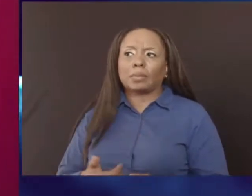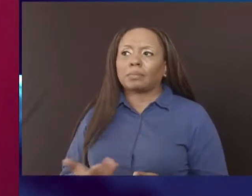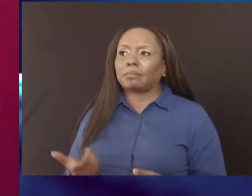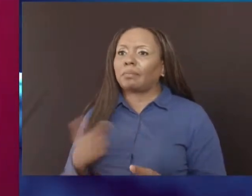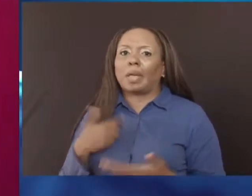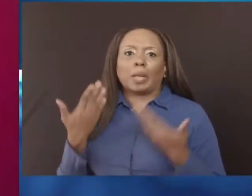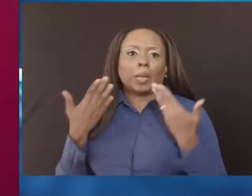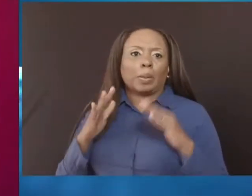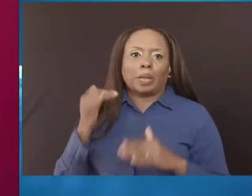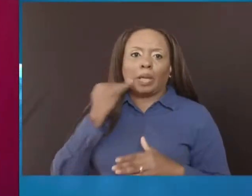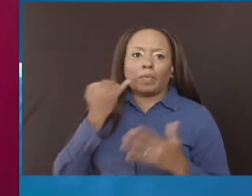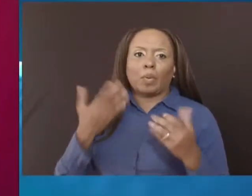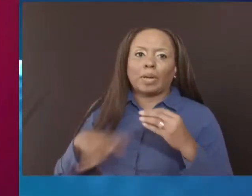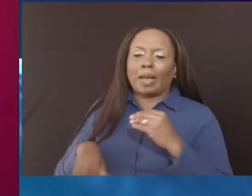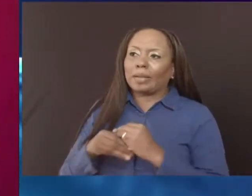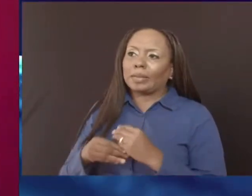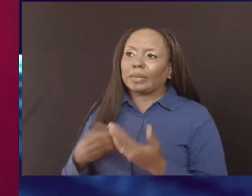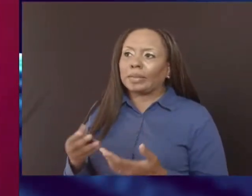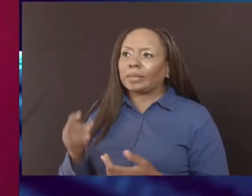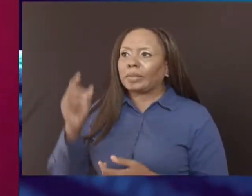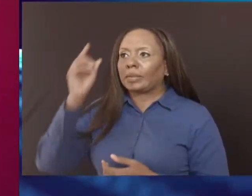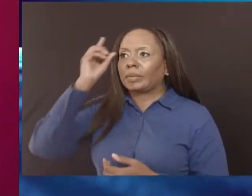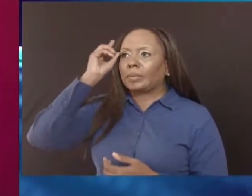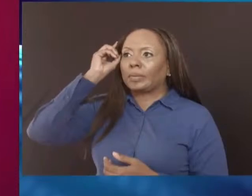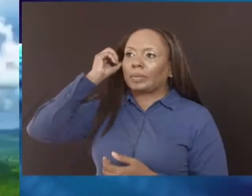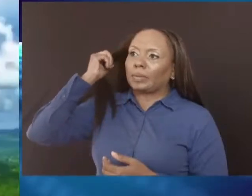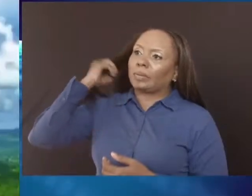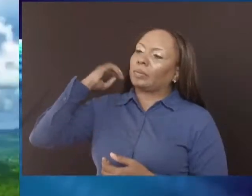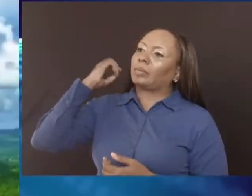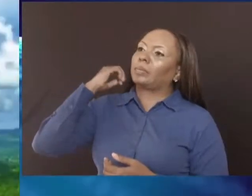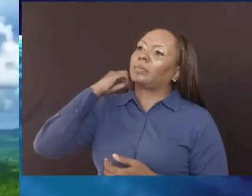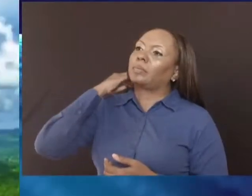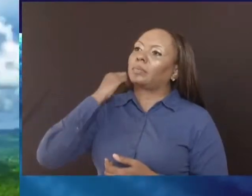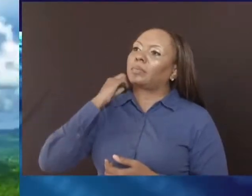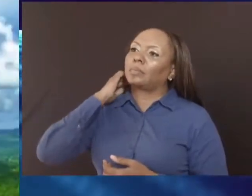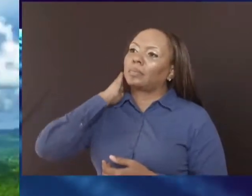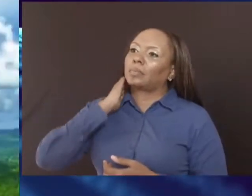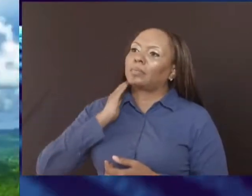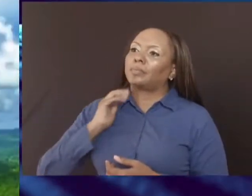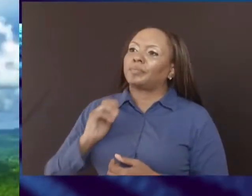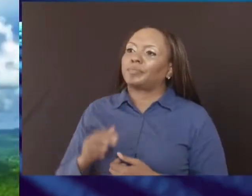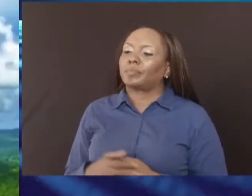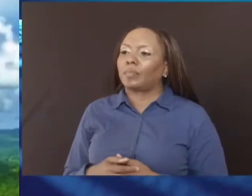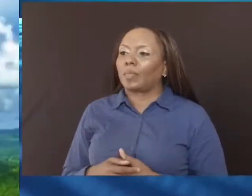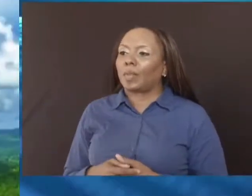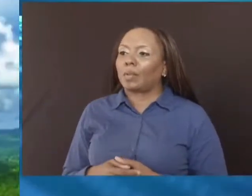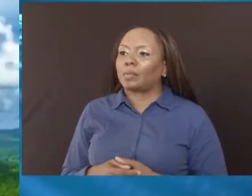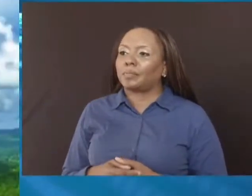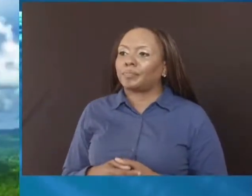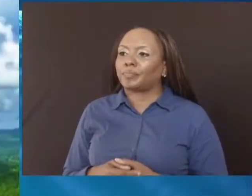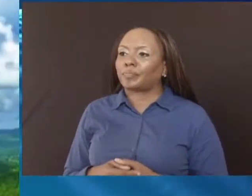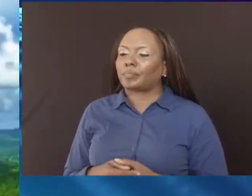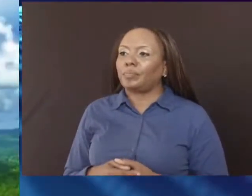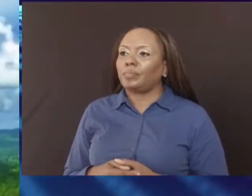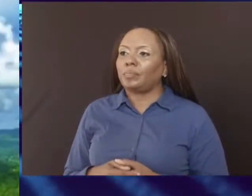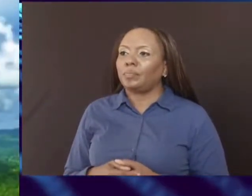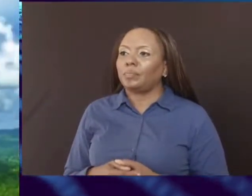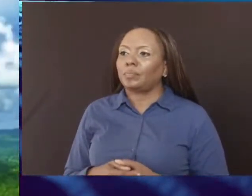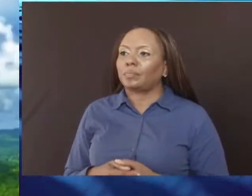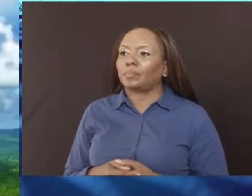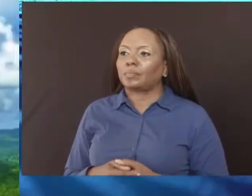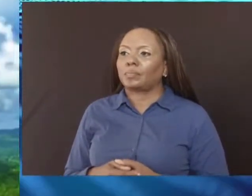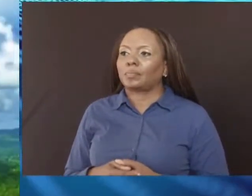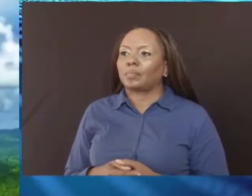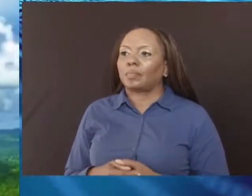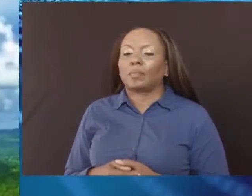Dr. Grandison wants to add to that. I also want to add that we have, as part of our team of triagers, we